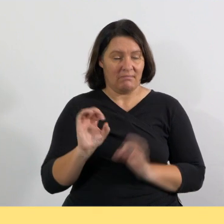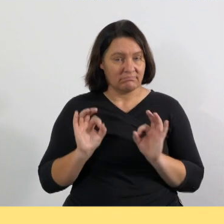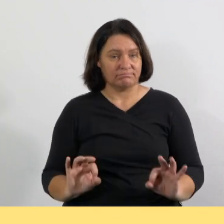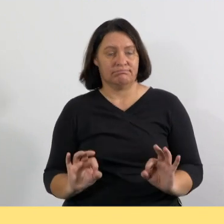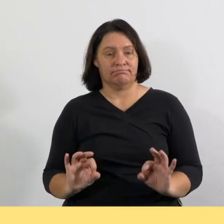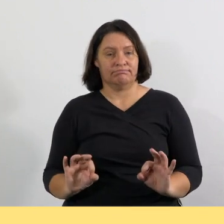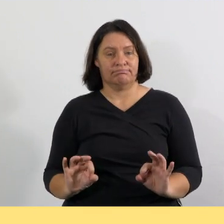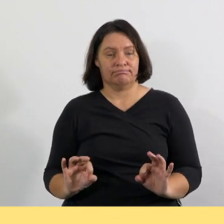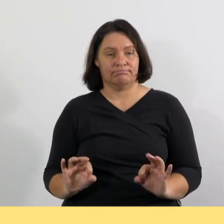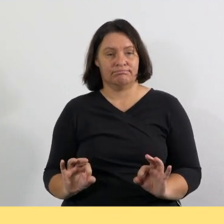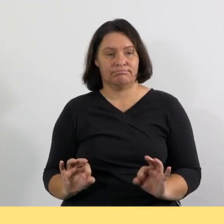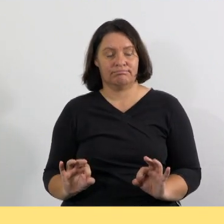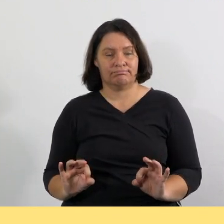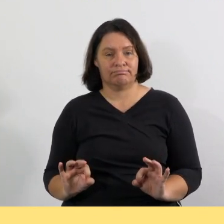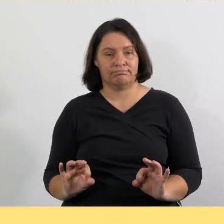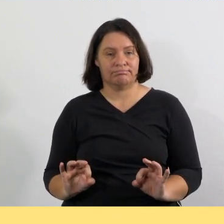original